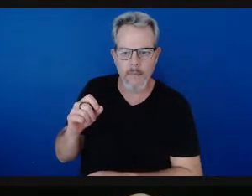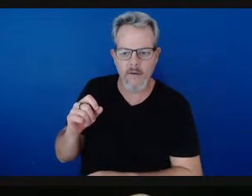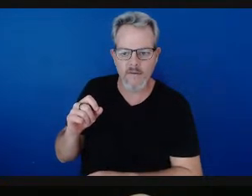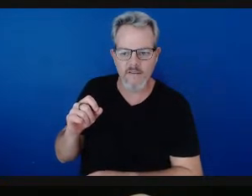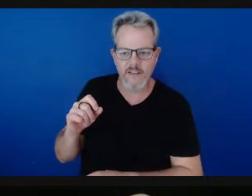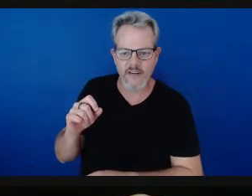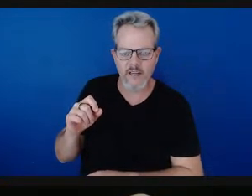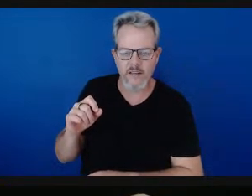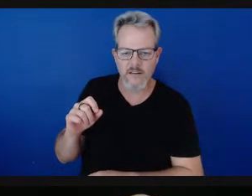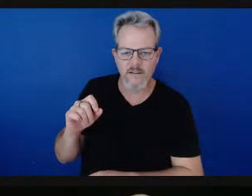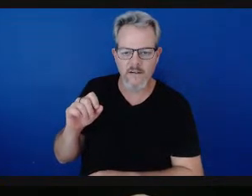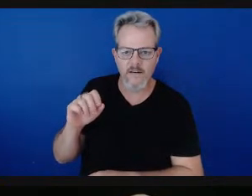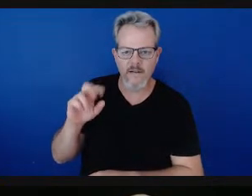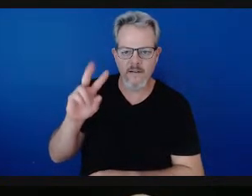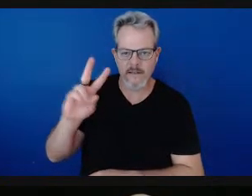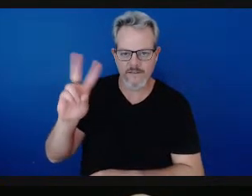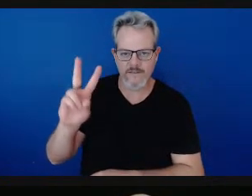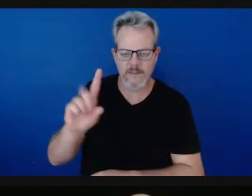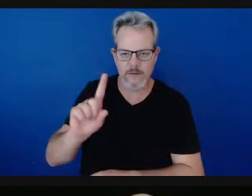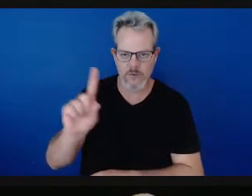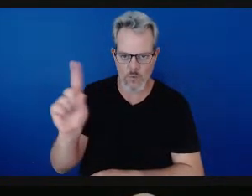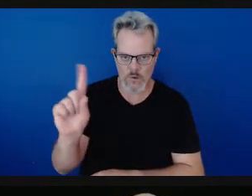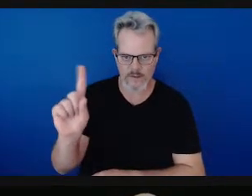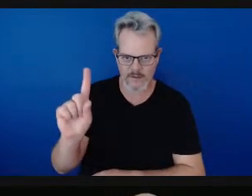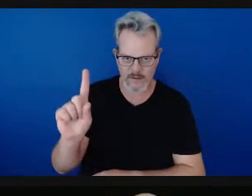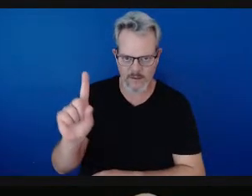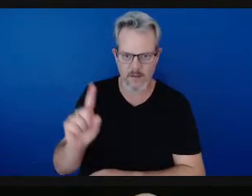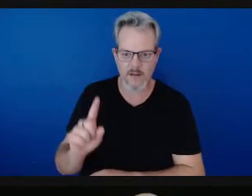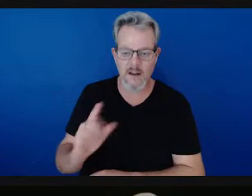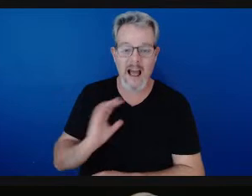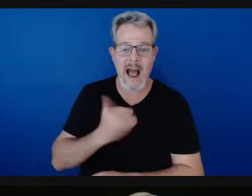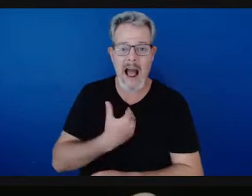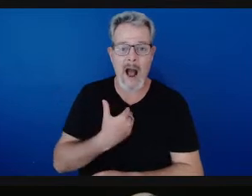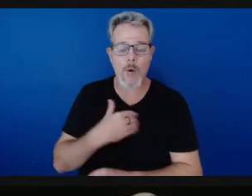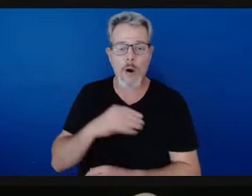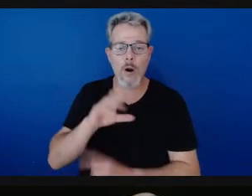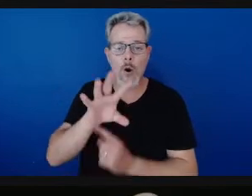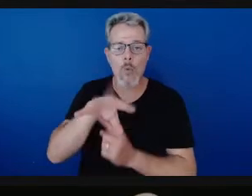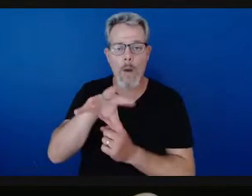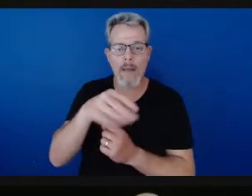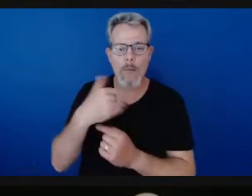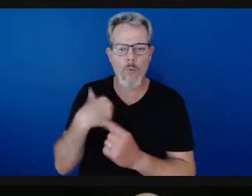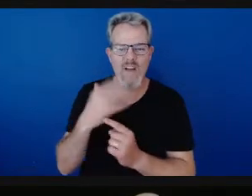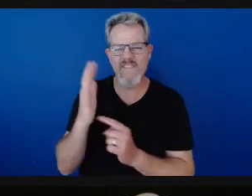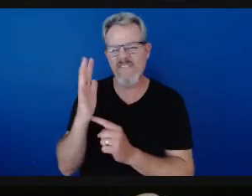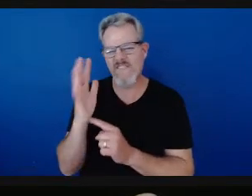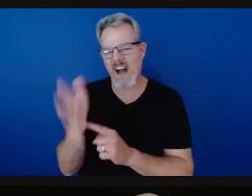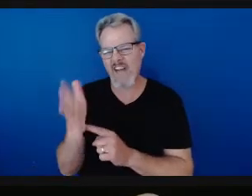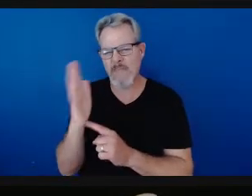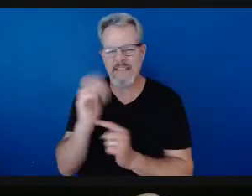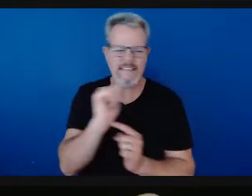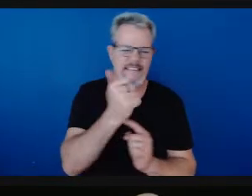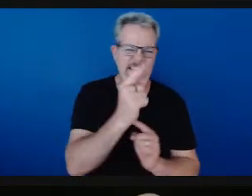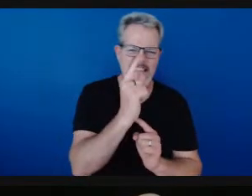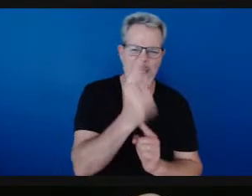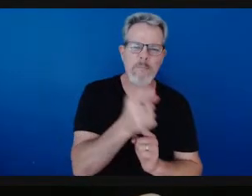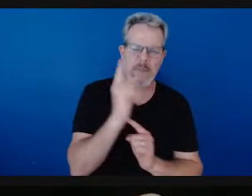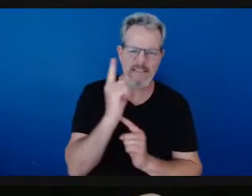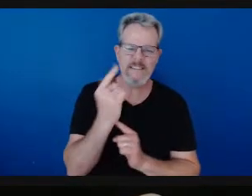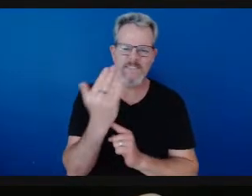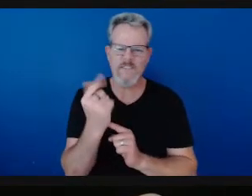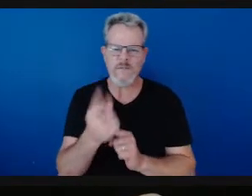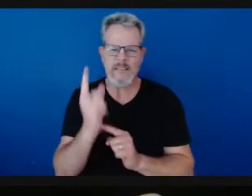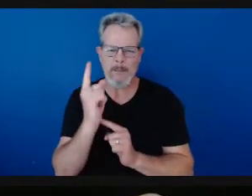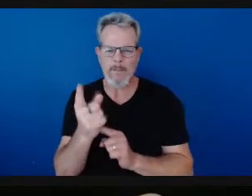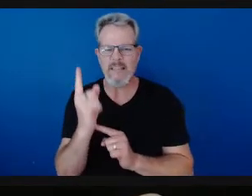to the observatory. On the webcams, we only get an update every few minutes, whether it's 5 or 10 or 15. But they actually have this running